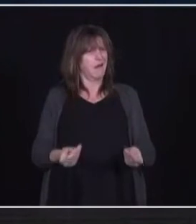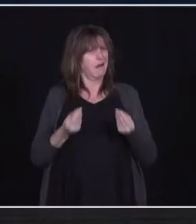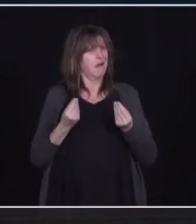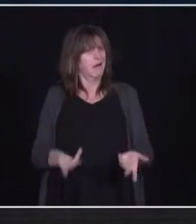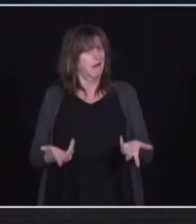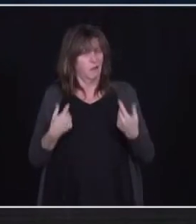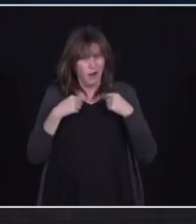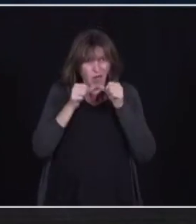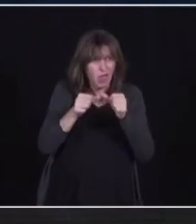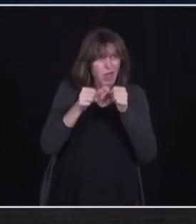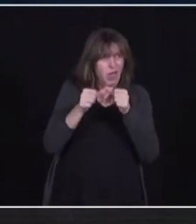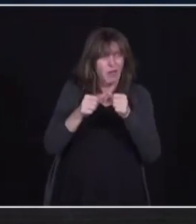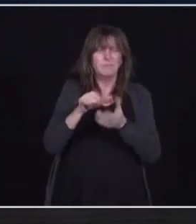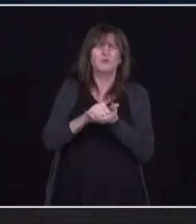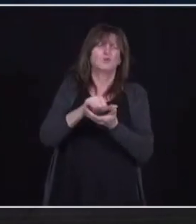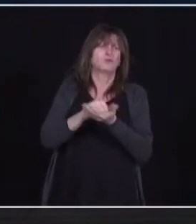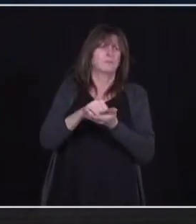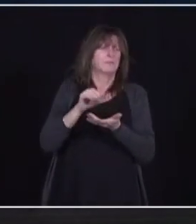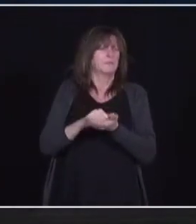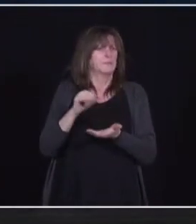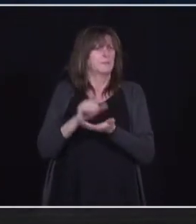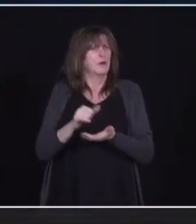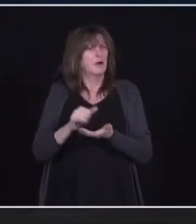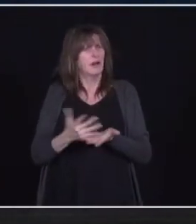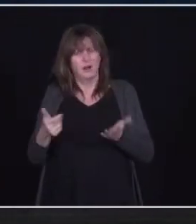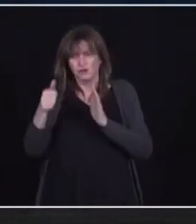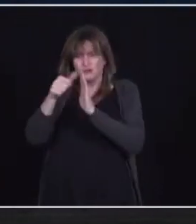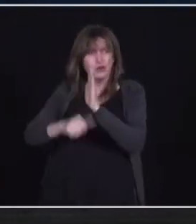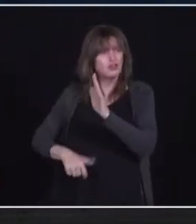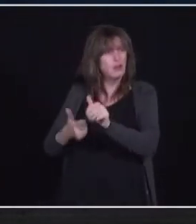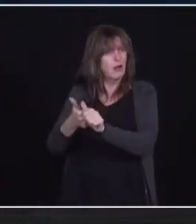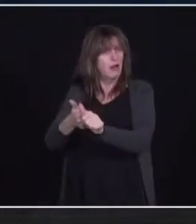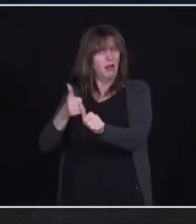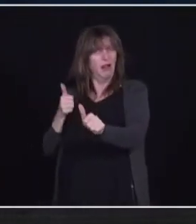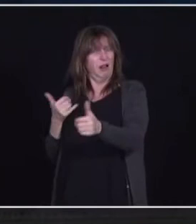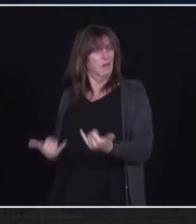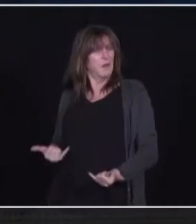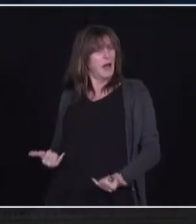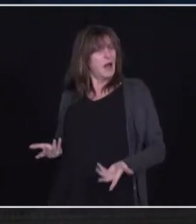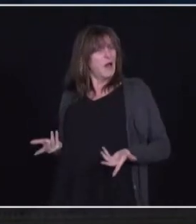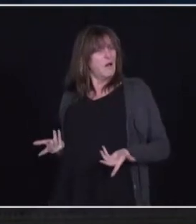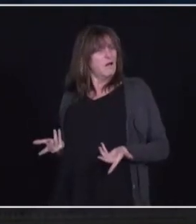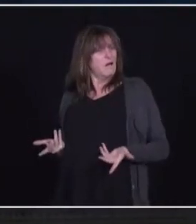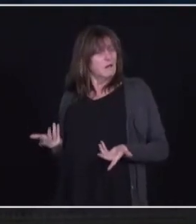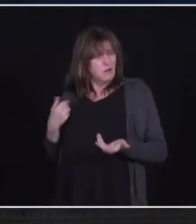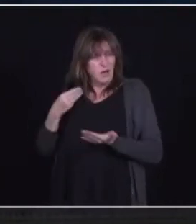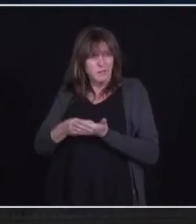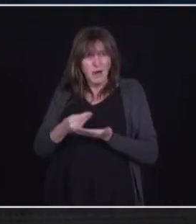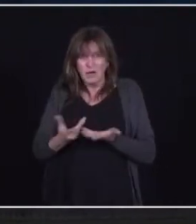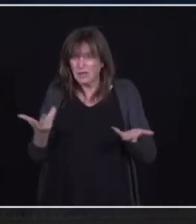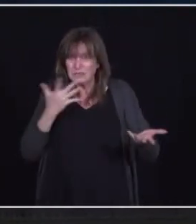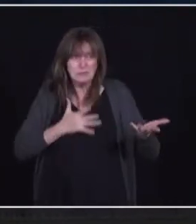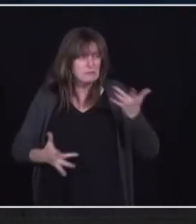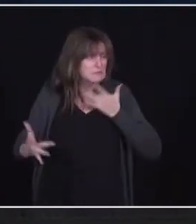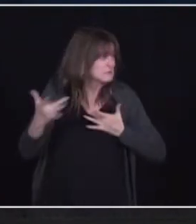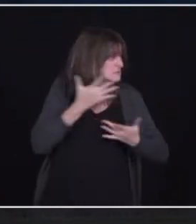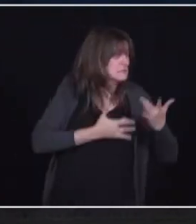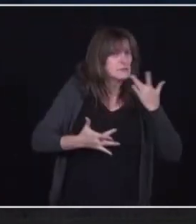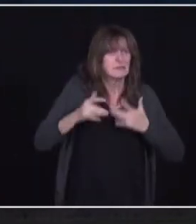You want to talk about backlog surgeries? And when we don't have the money, and then they want to put